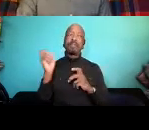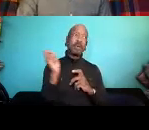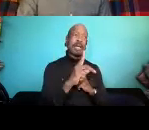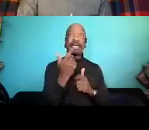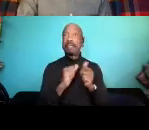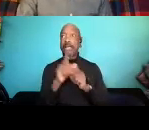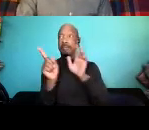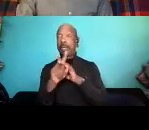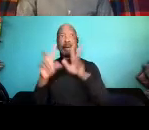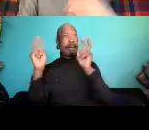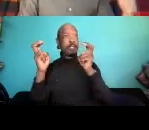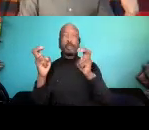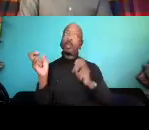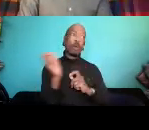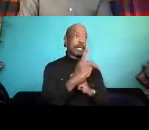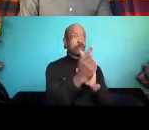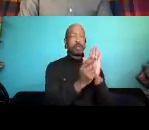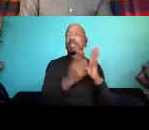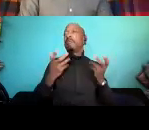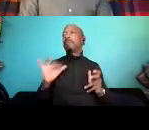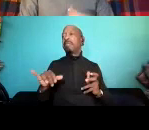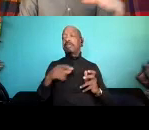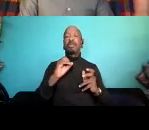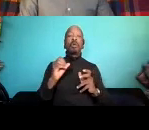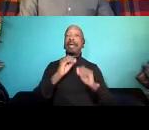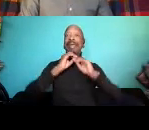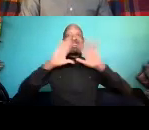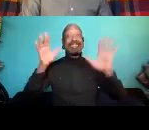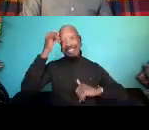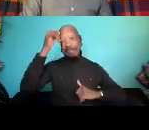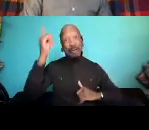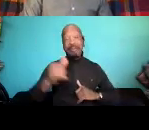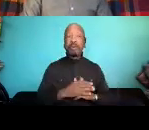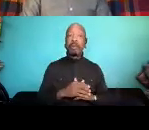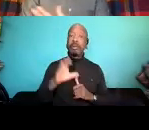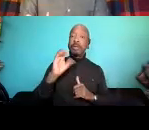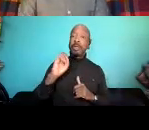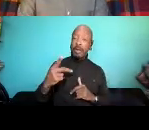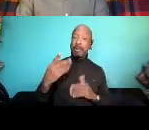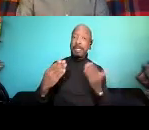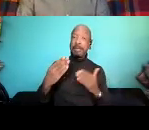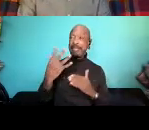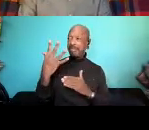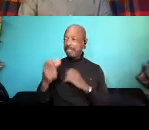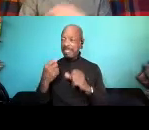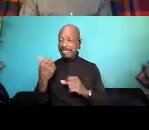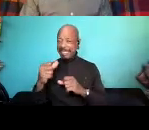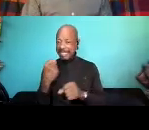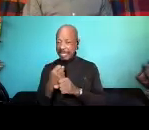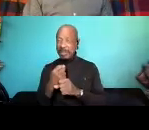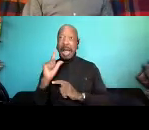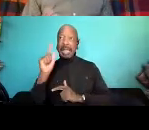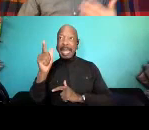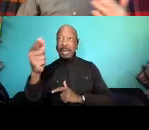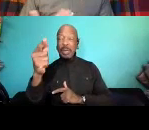your cooperative. And nothing is forever. Your cooperative might look different now than it does in 5 or 10 years. Hopefully that's the